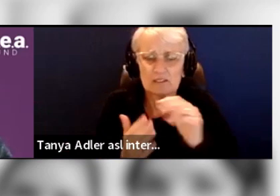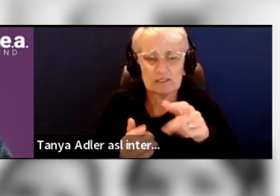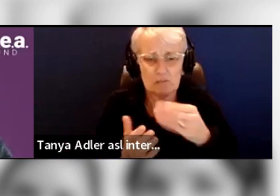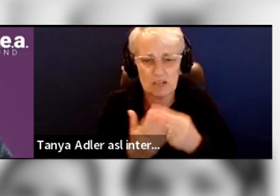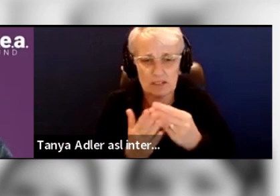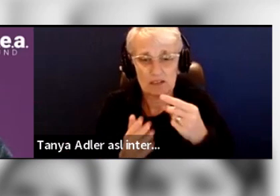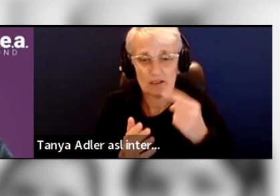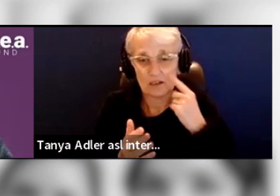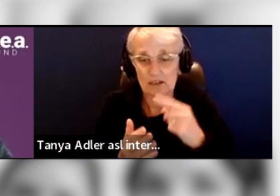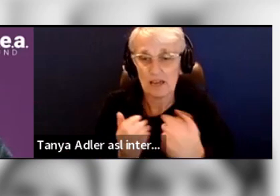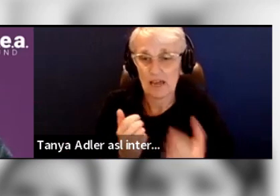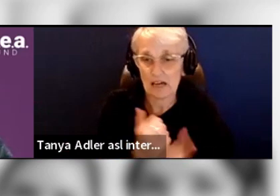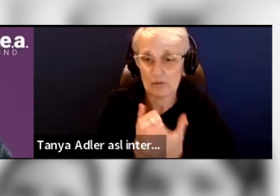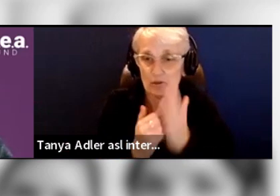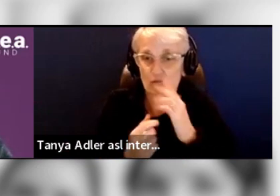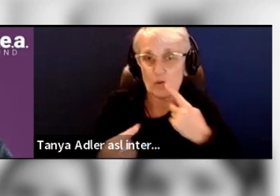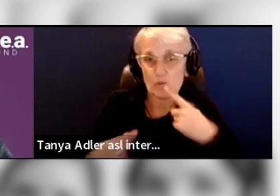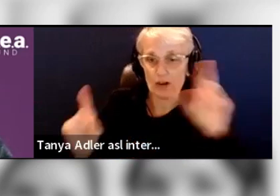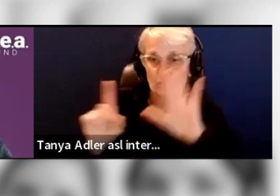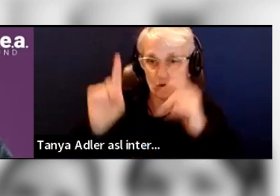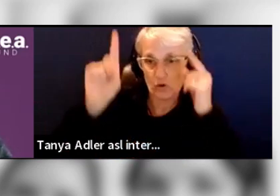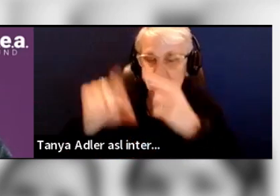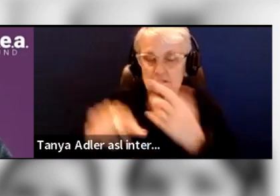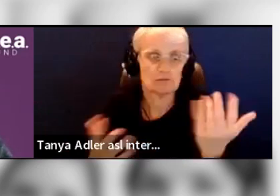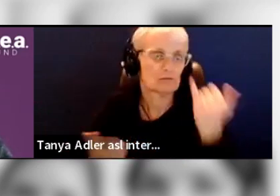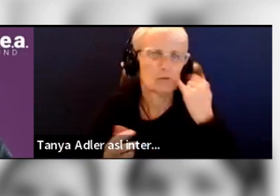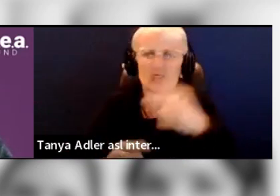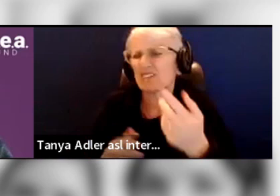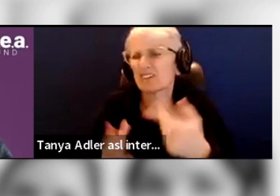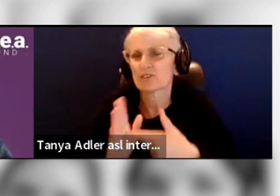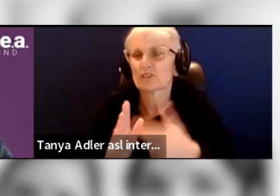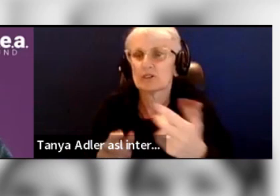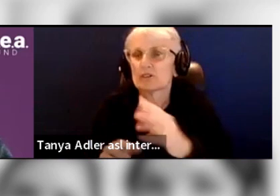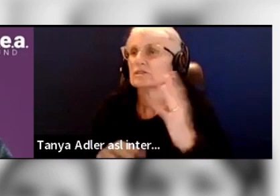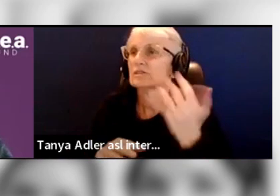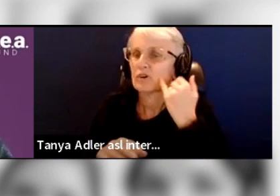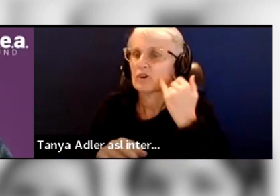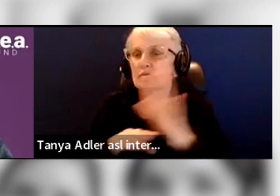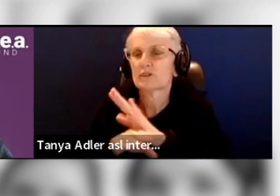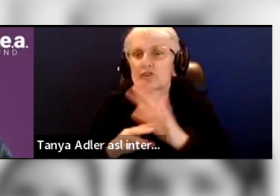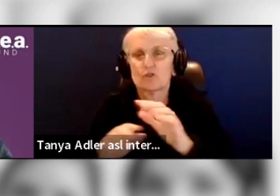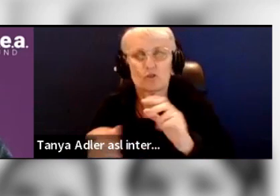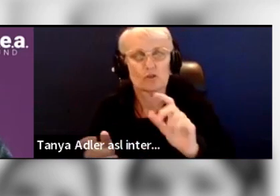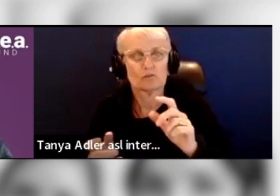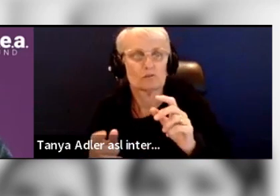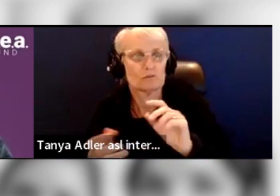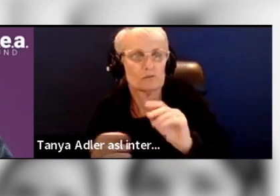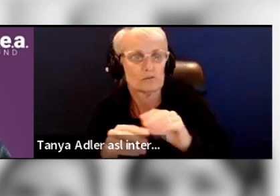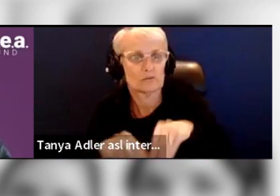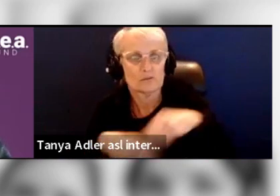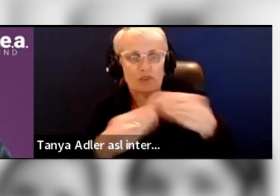to achieve your business goals. So for example, if you are a business that's who provides a climate change solution and you're